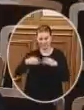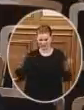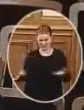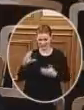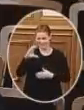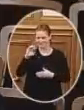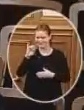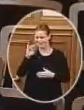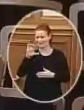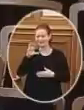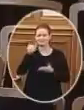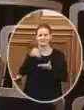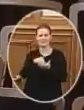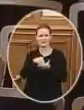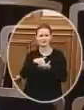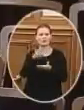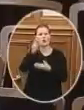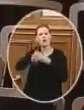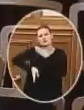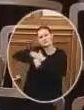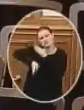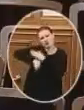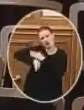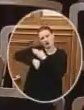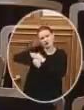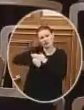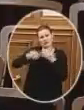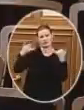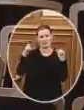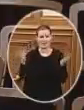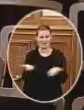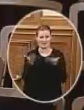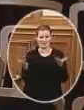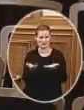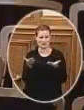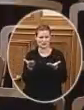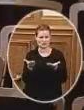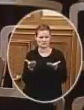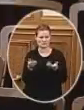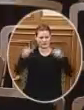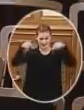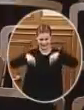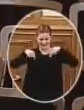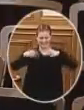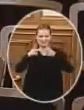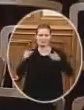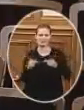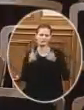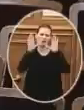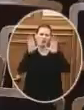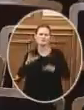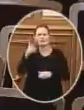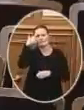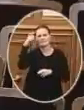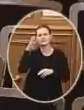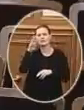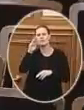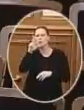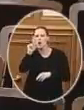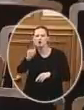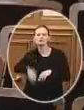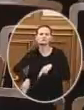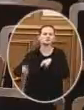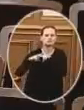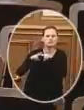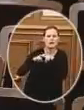or the women's soccer matches that were played at Civic Center Plaza. That makes it natural, it's transit accessible, it's fully accessible, it's a great place for this